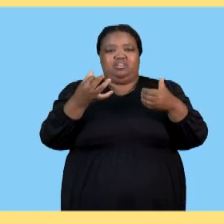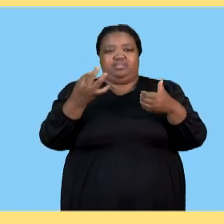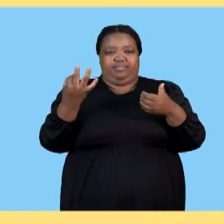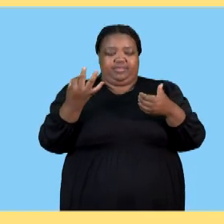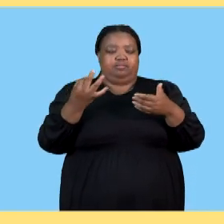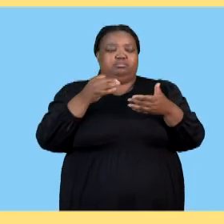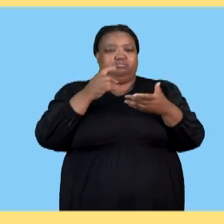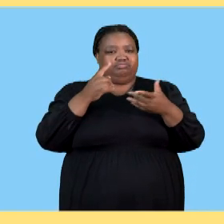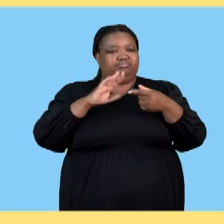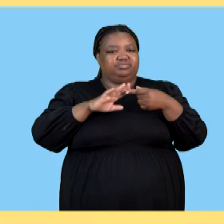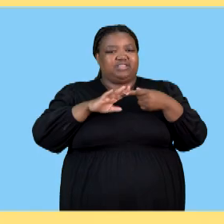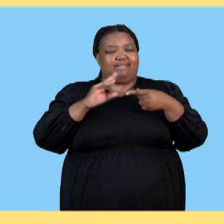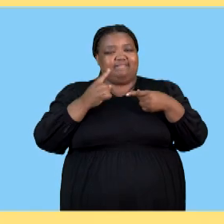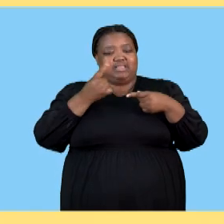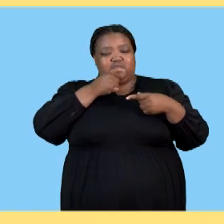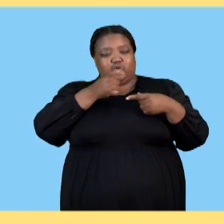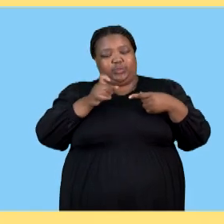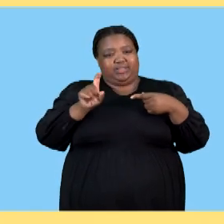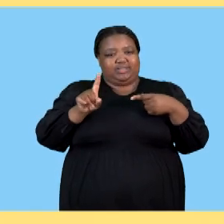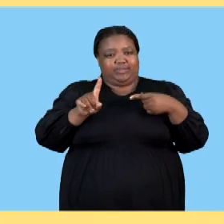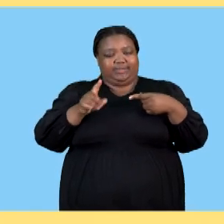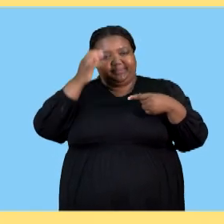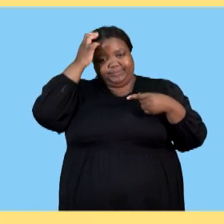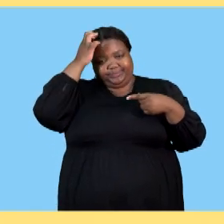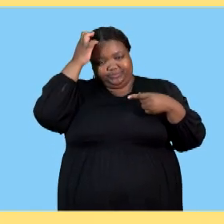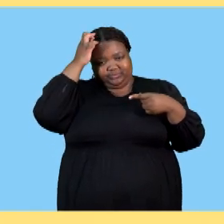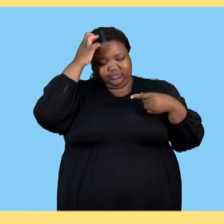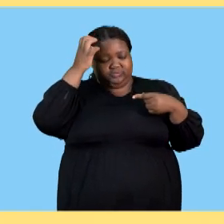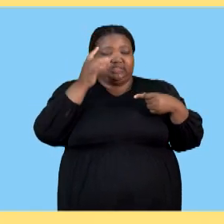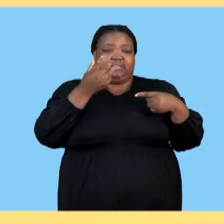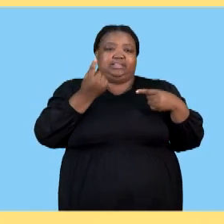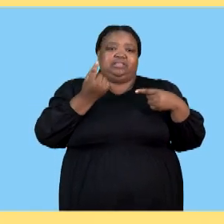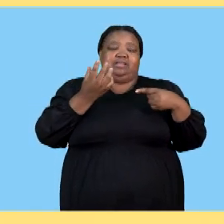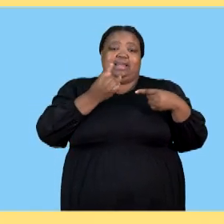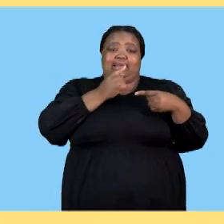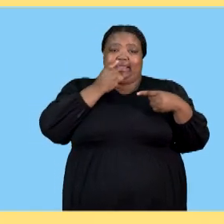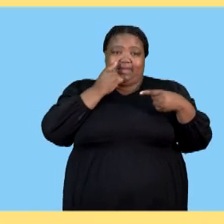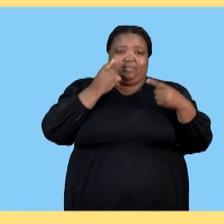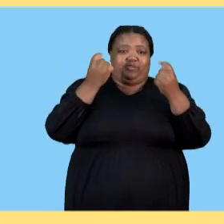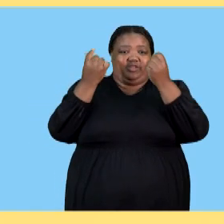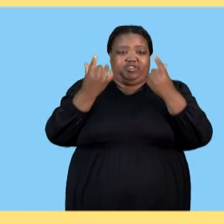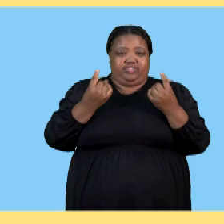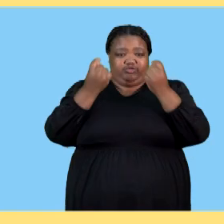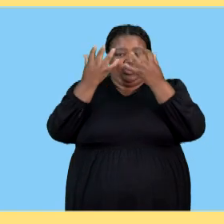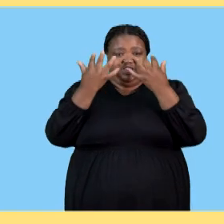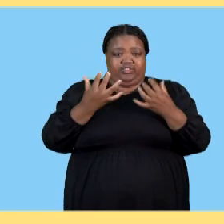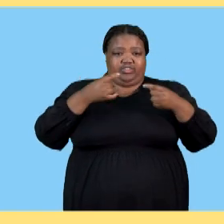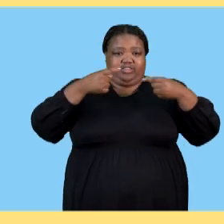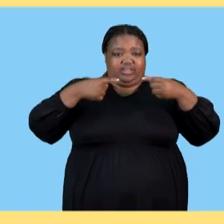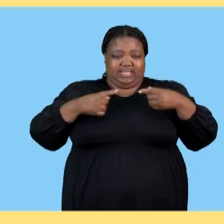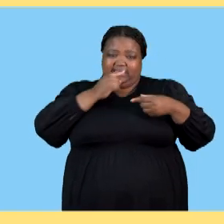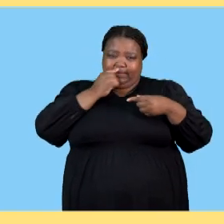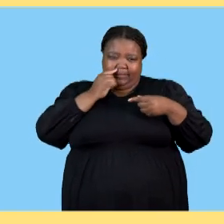we should mention, number 1, the name of the financial indicator. We should